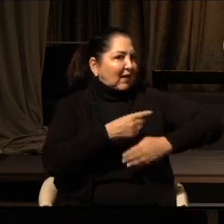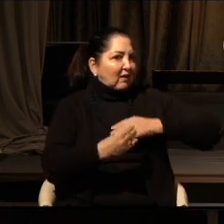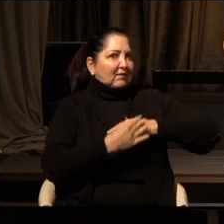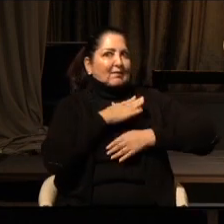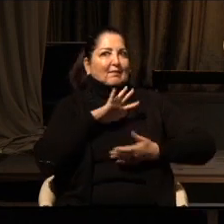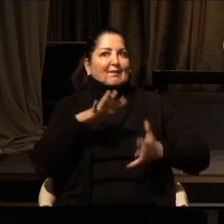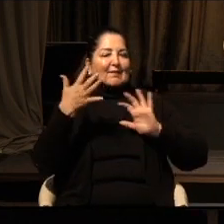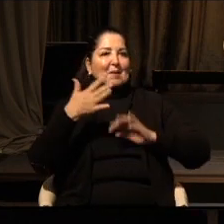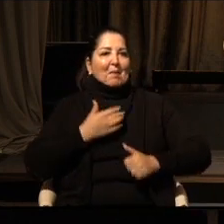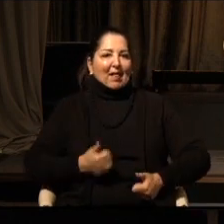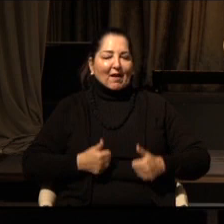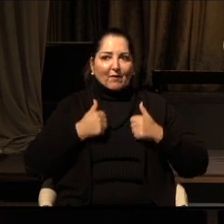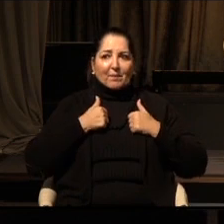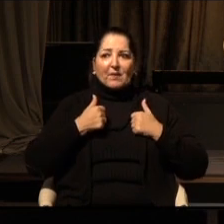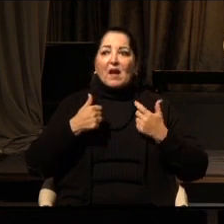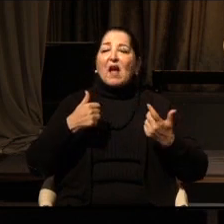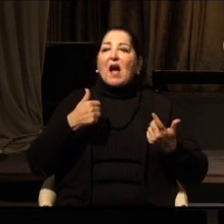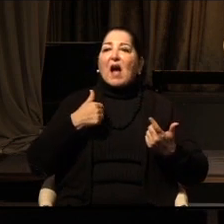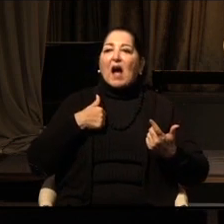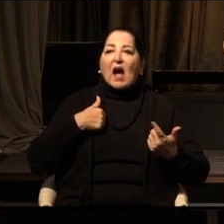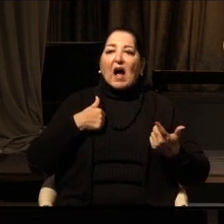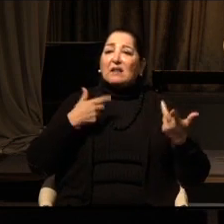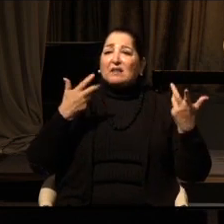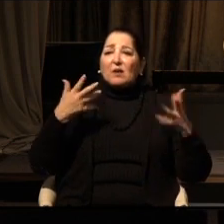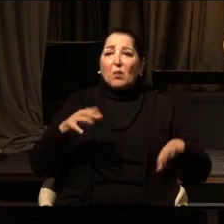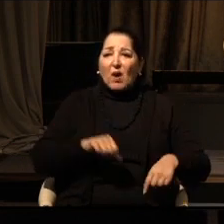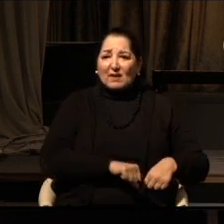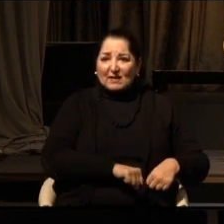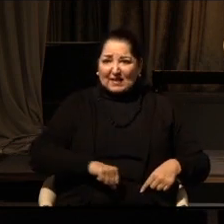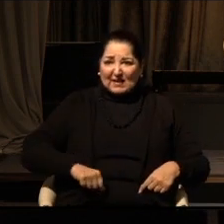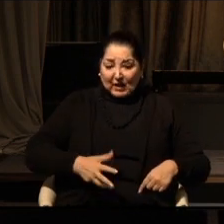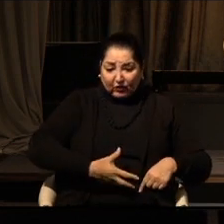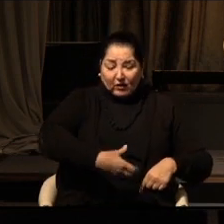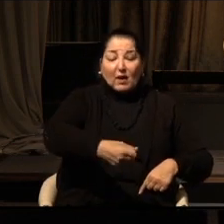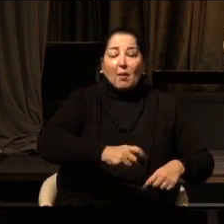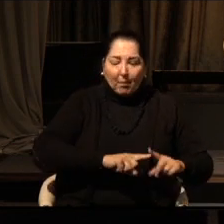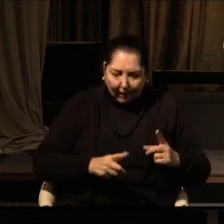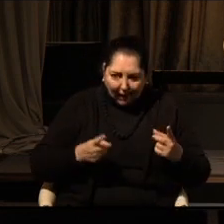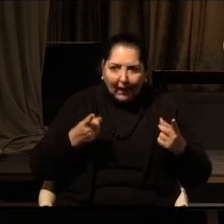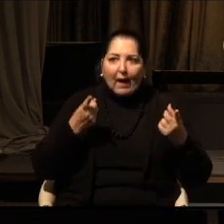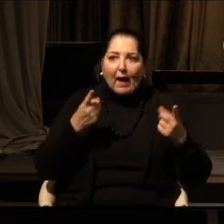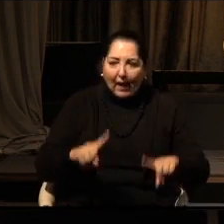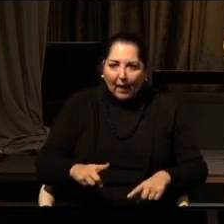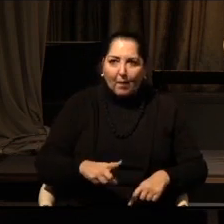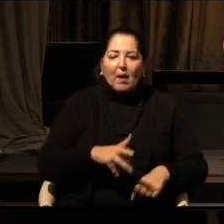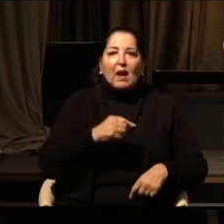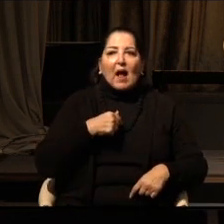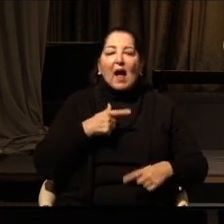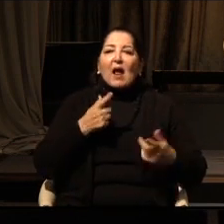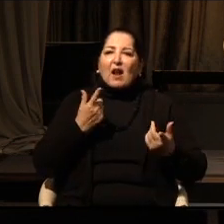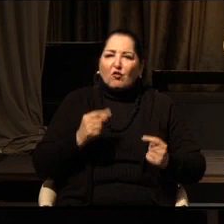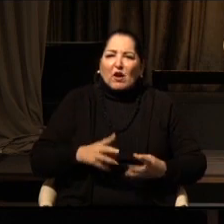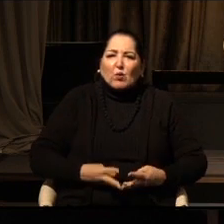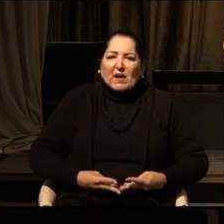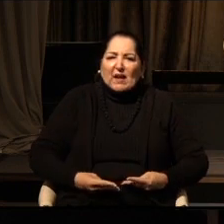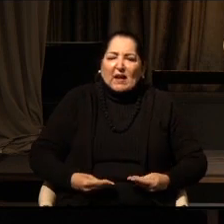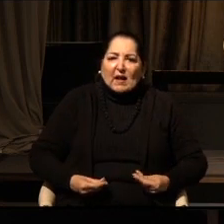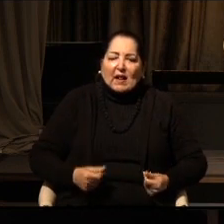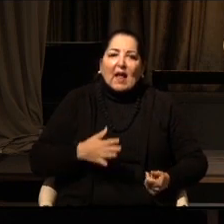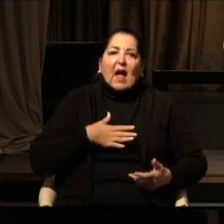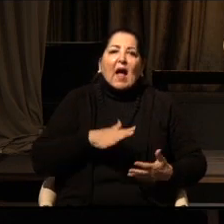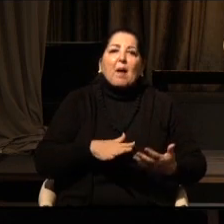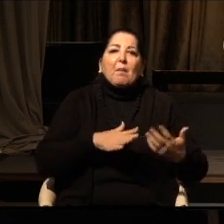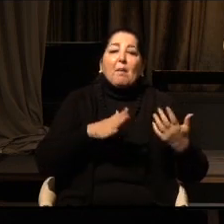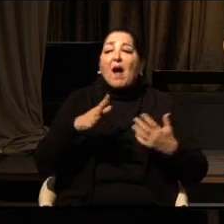While I was healing from an unwanted C-section, trying to nurture my spirited three-year-old, suffering